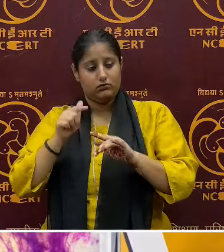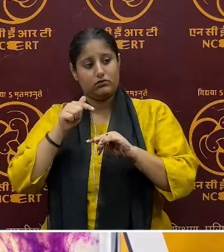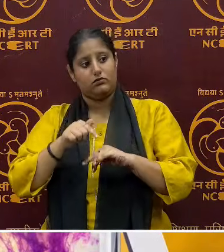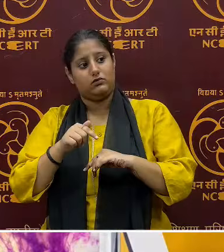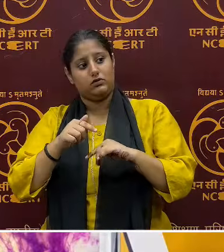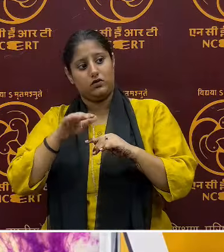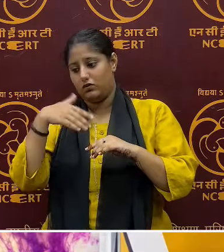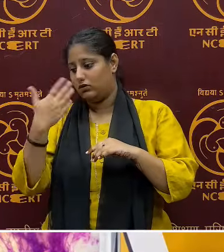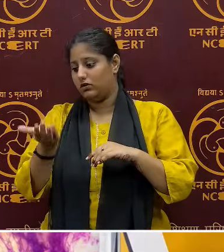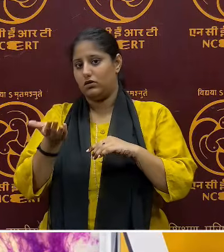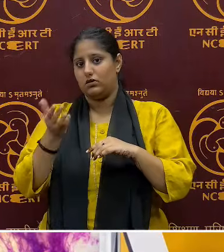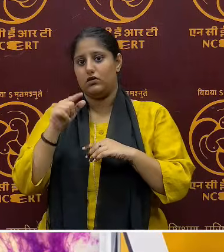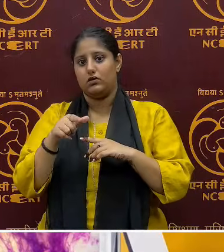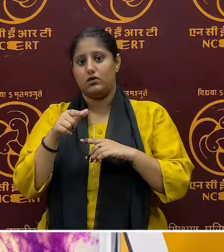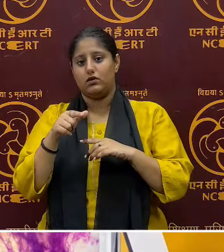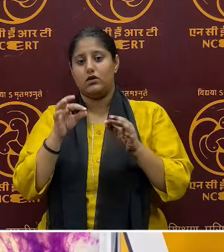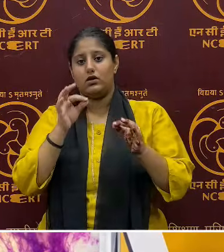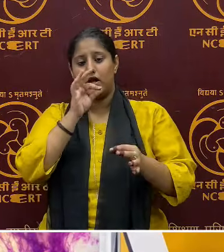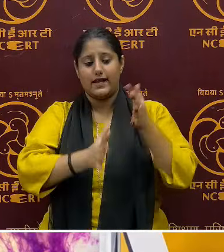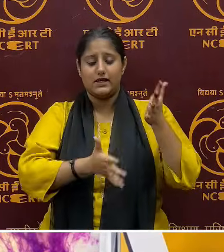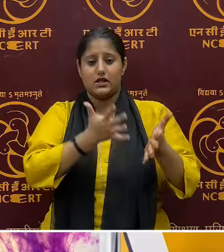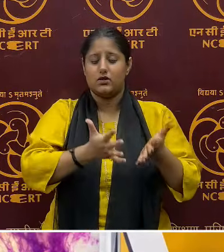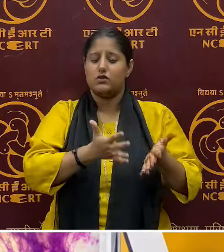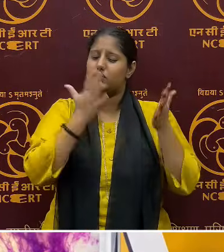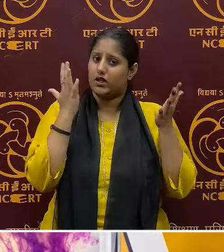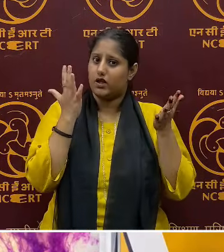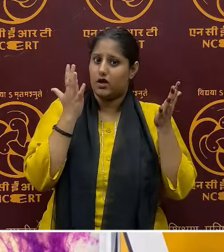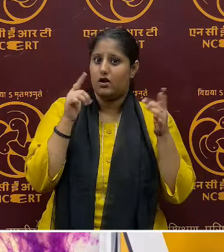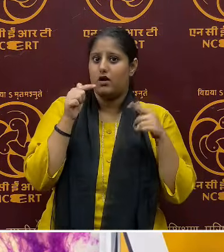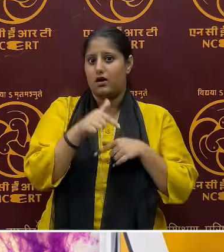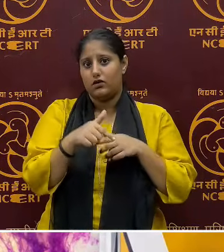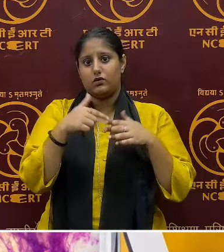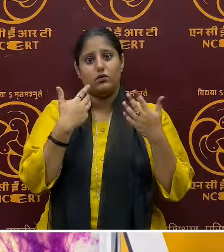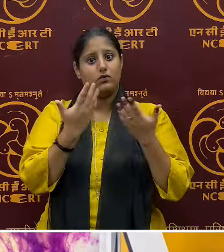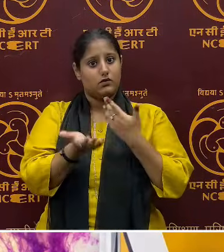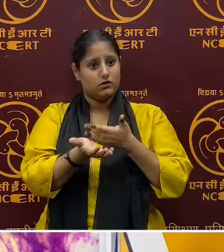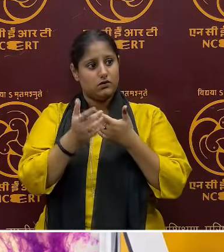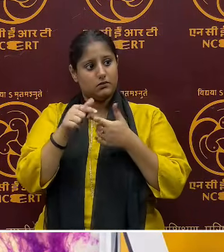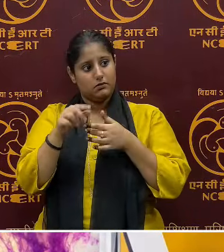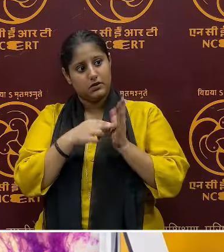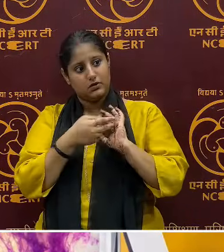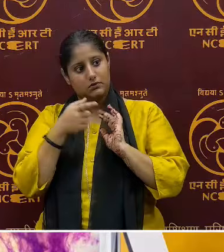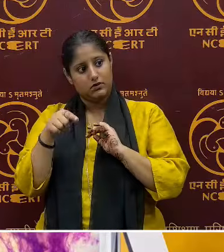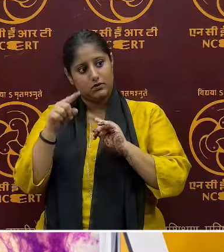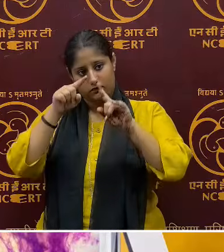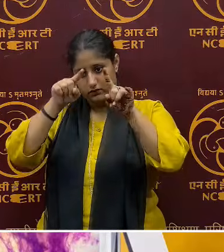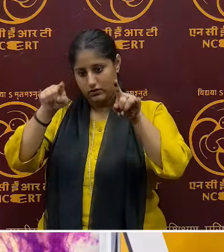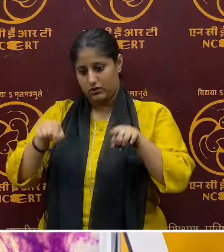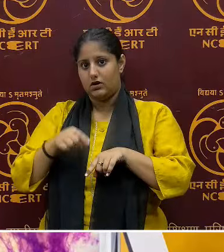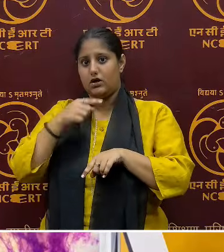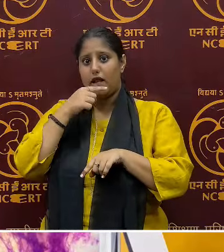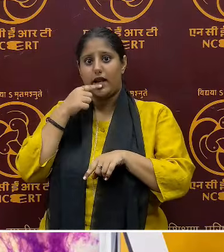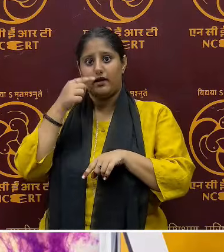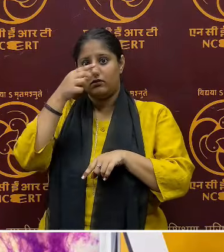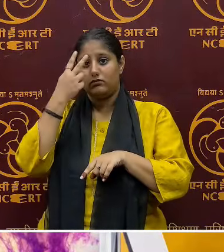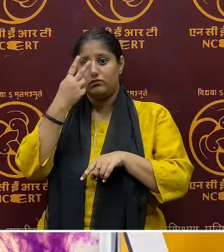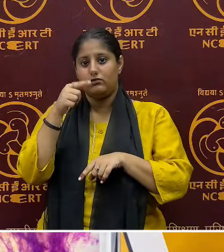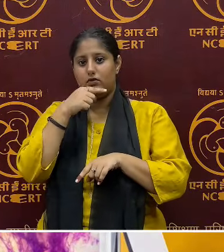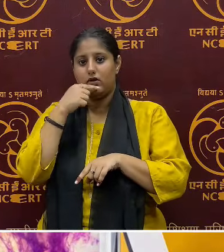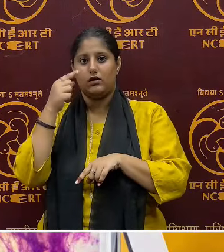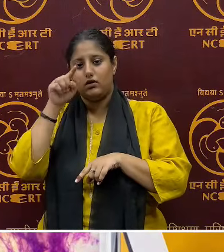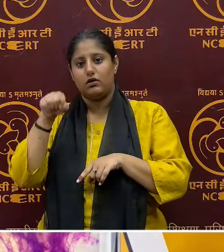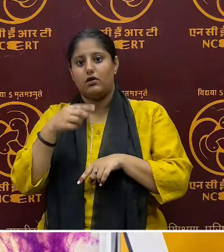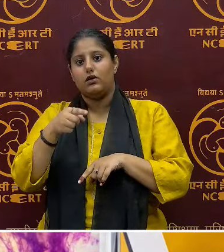right generate the most acidic oxides. So we can say that extreme right is this, the representing with red color. So they form